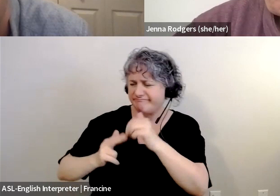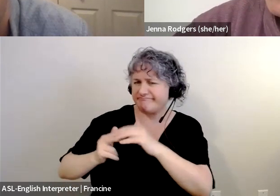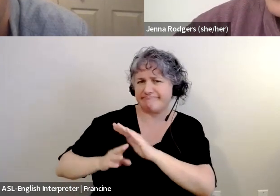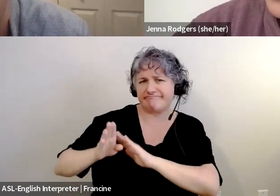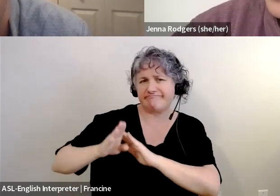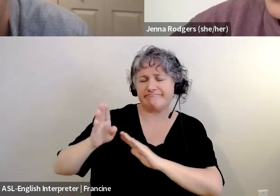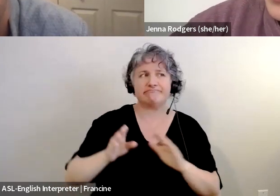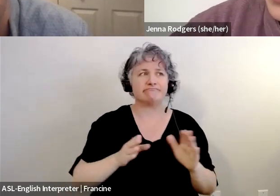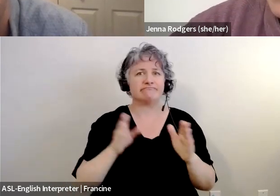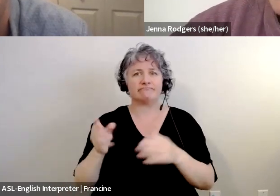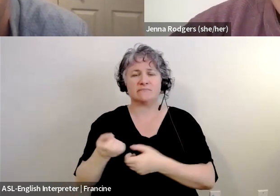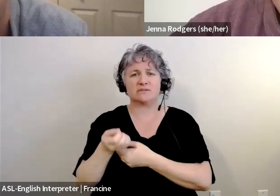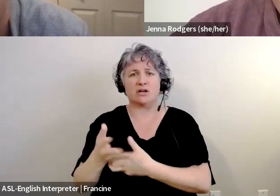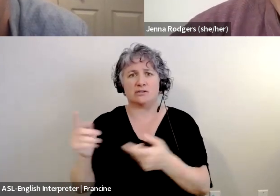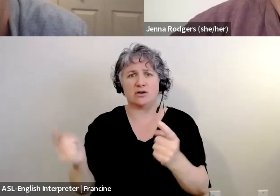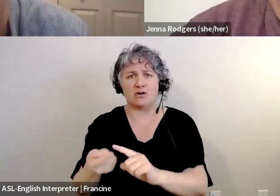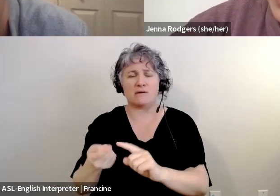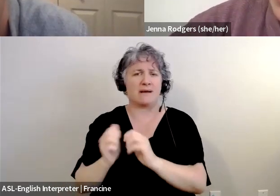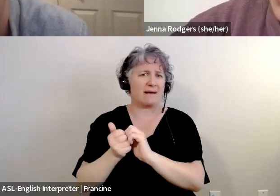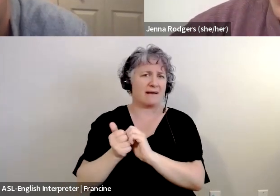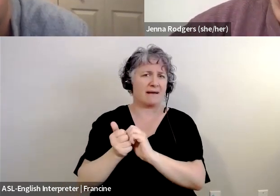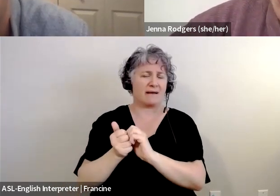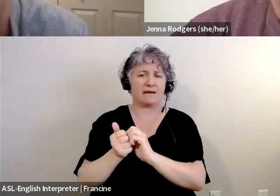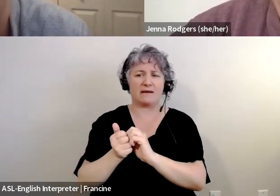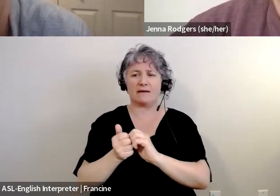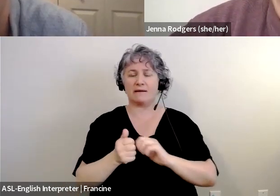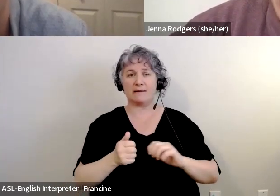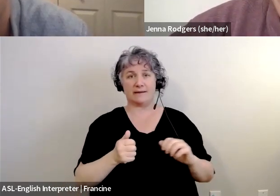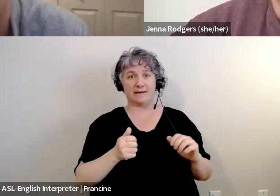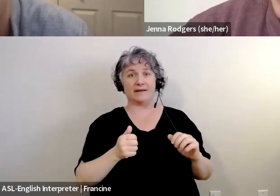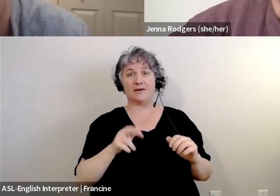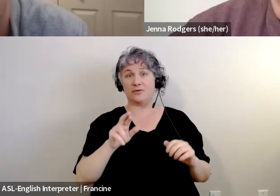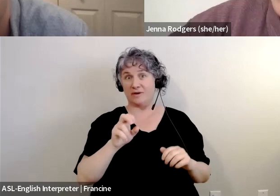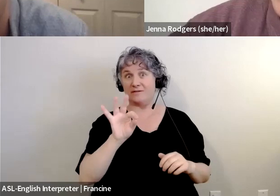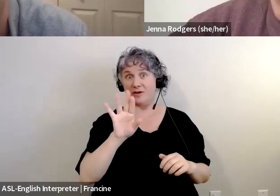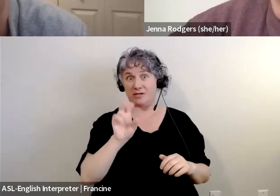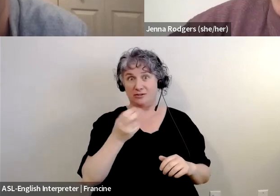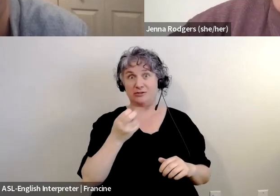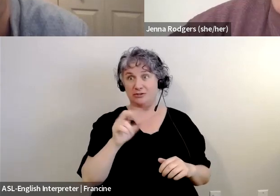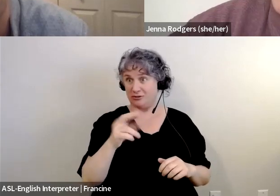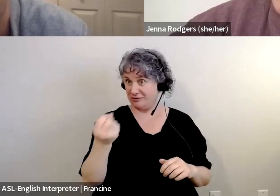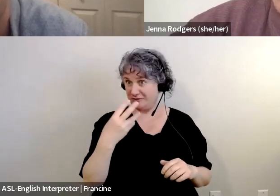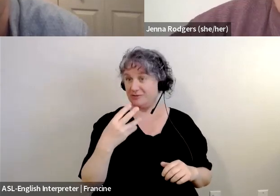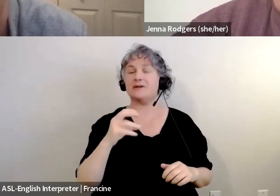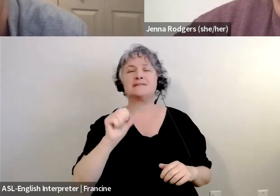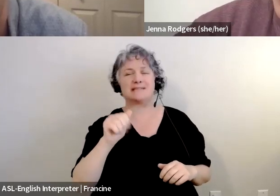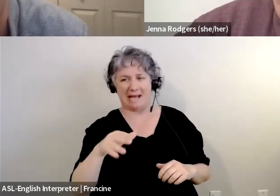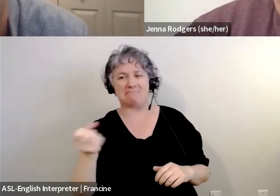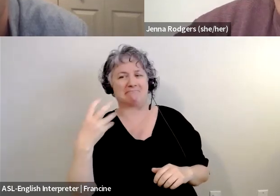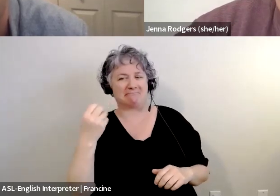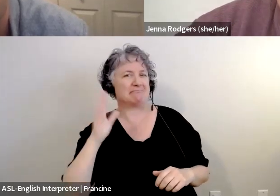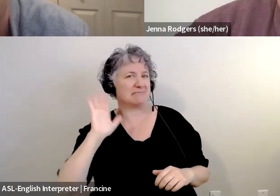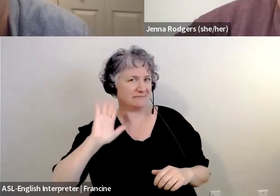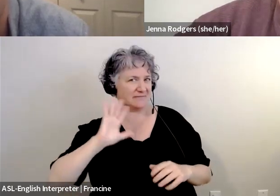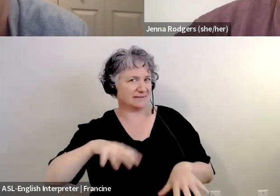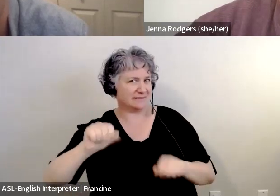causing harm. For a refresher from someone who's been here before, hi Sam, gaining new tools and